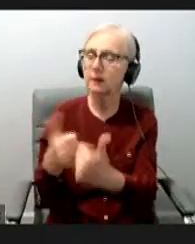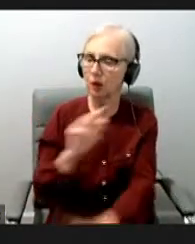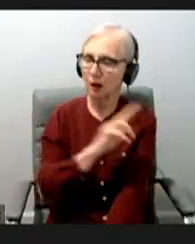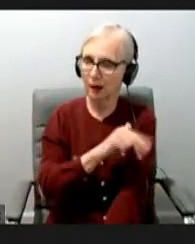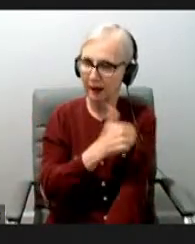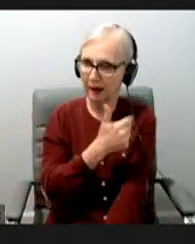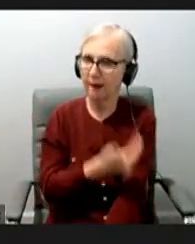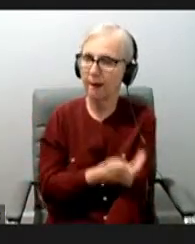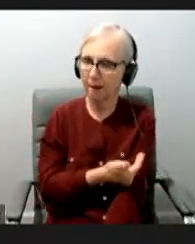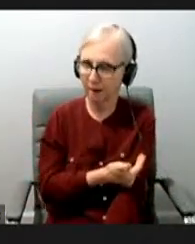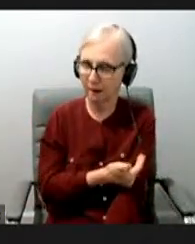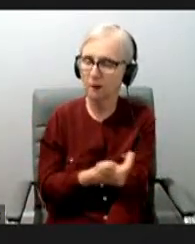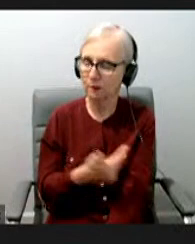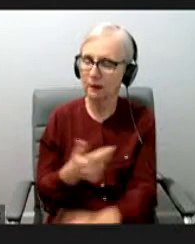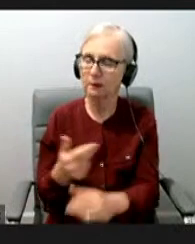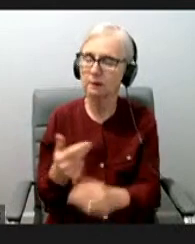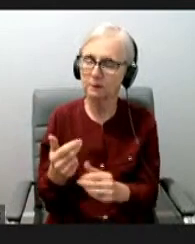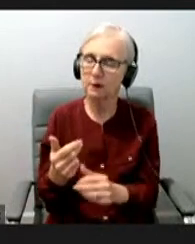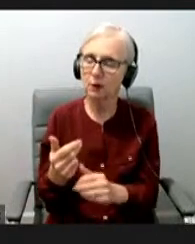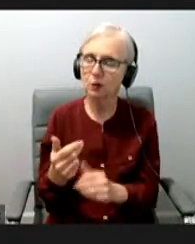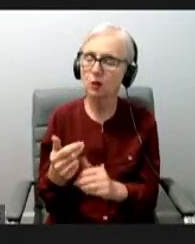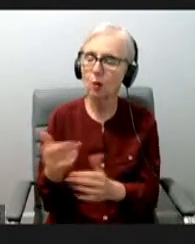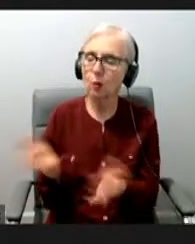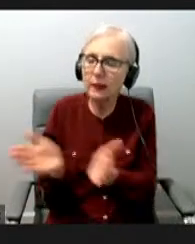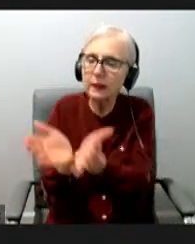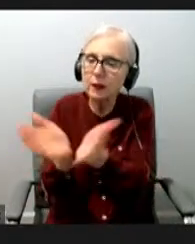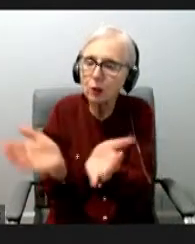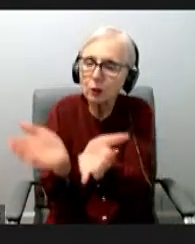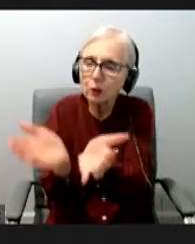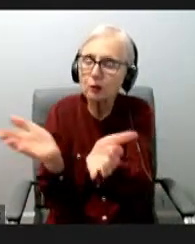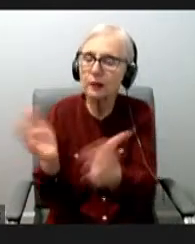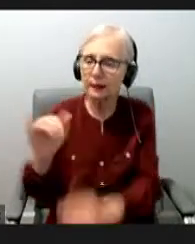certainly encourage everyone to get their influenza vaccine.